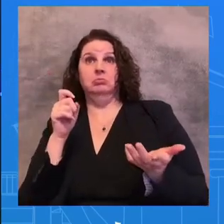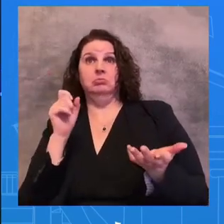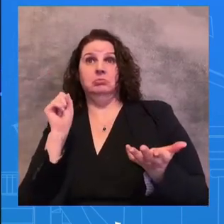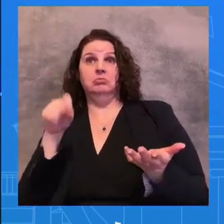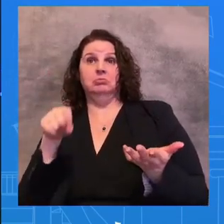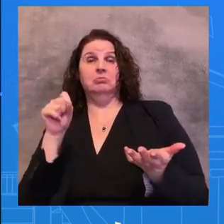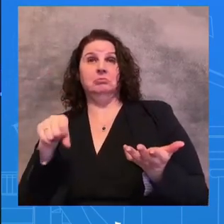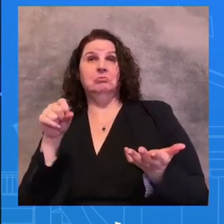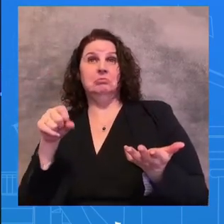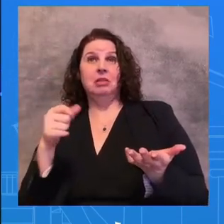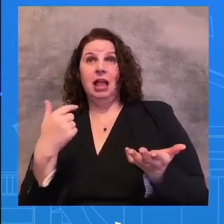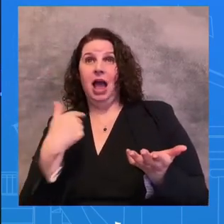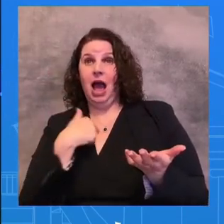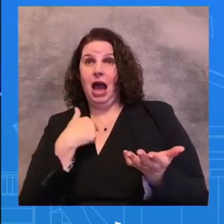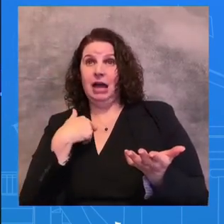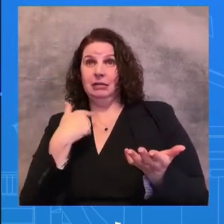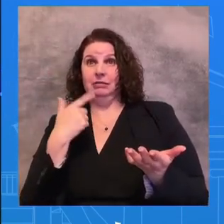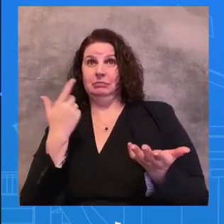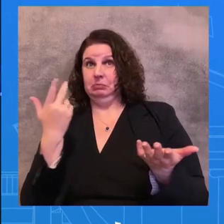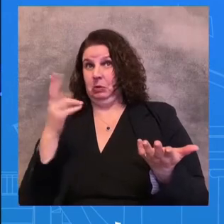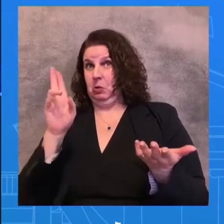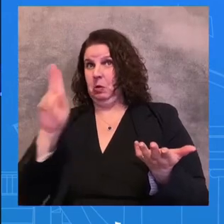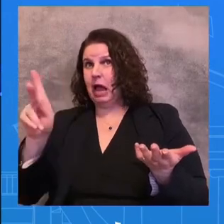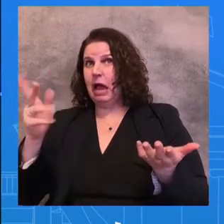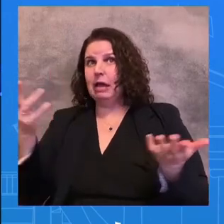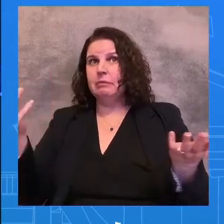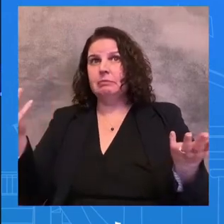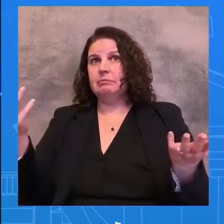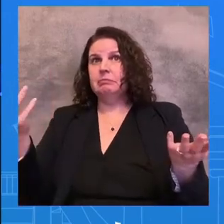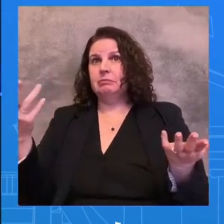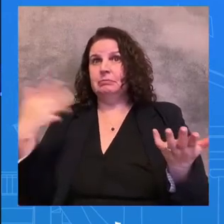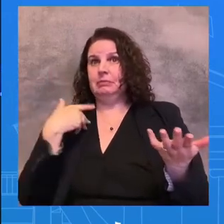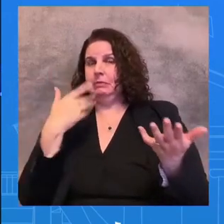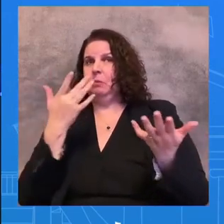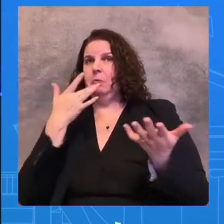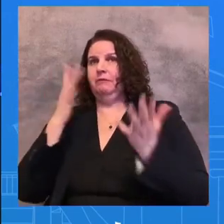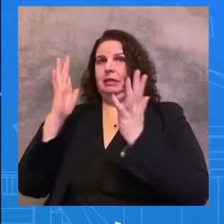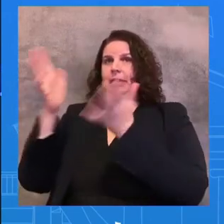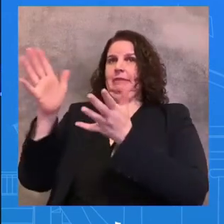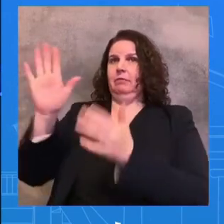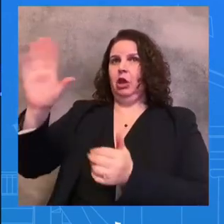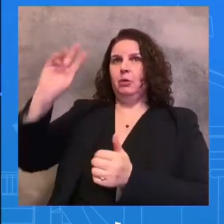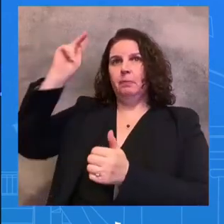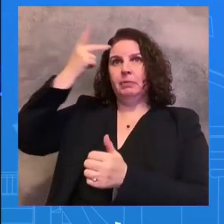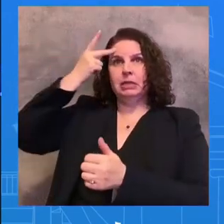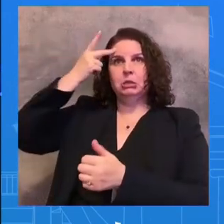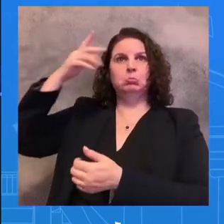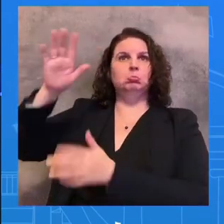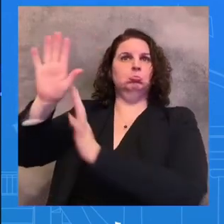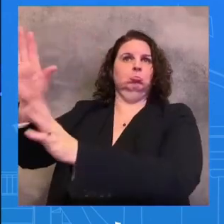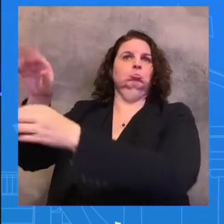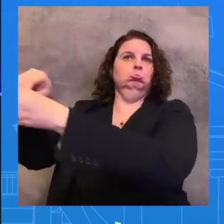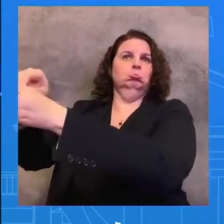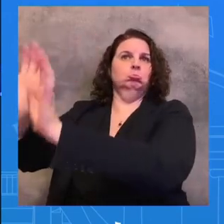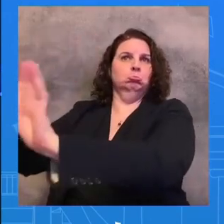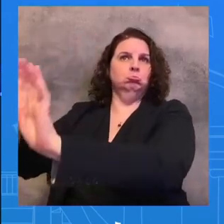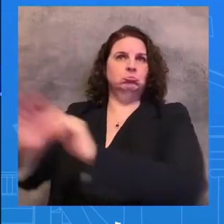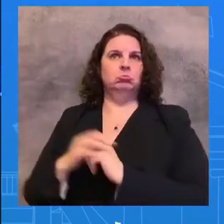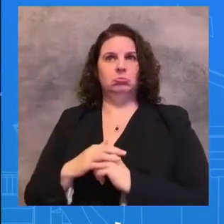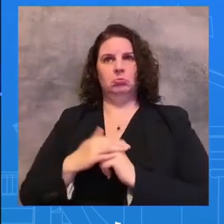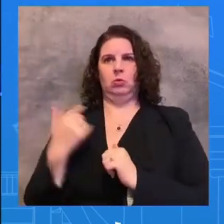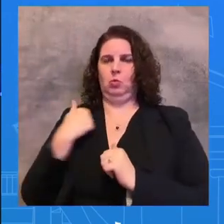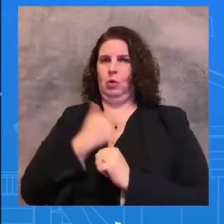to deal with their politics while, of course, the United States deals with its politics. We have a very strong, maybe that's